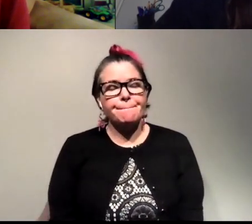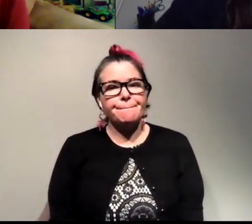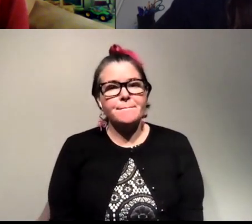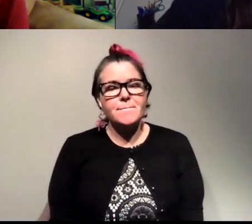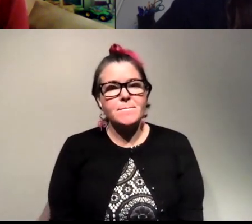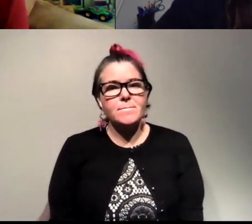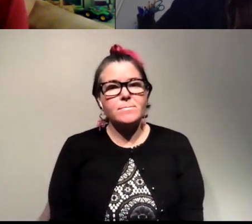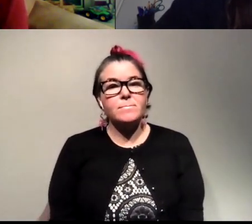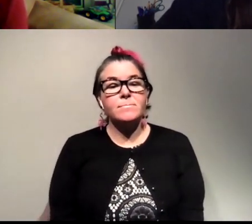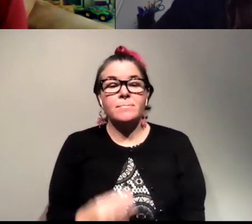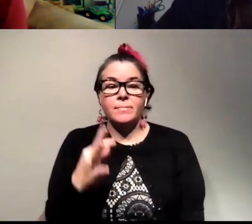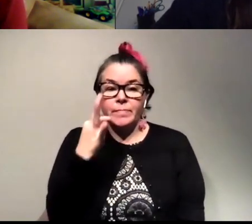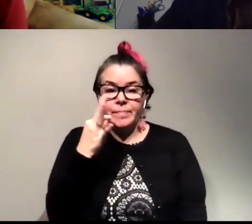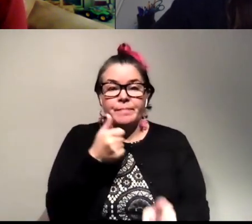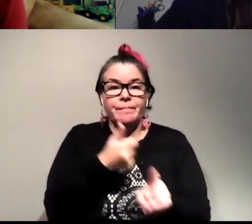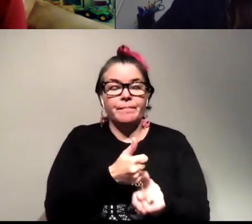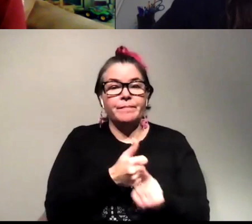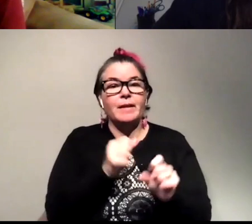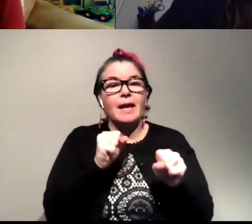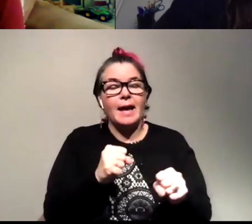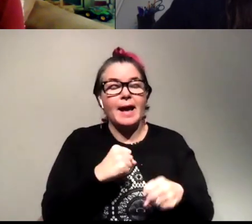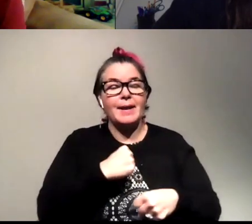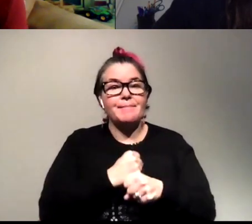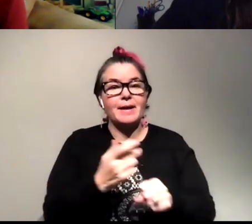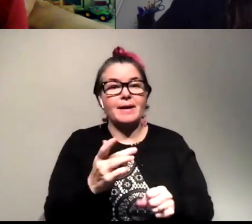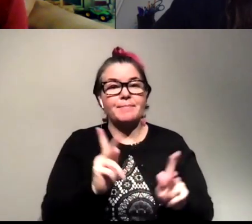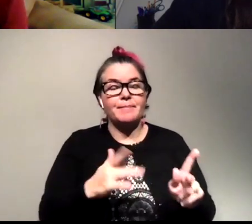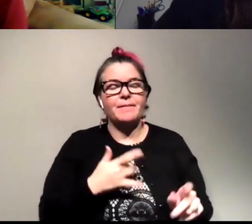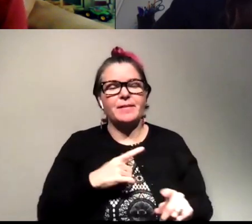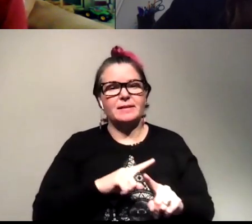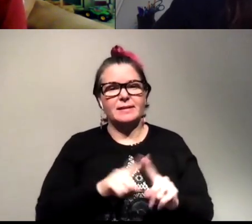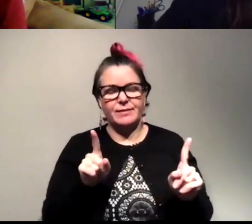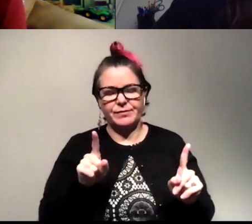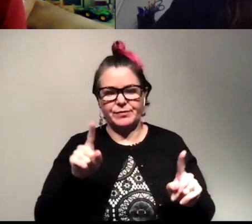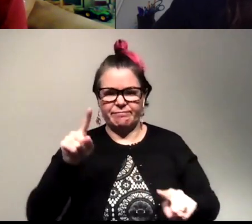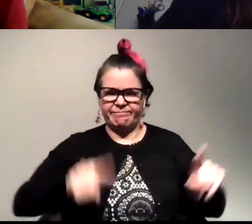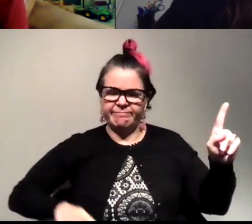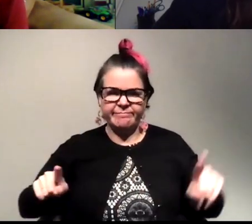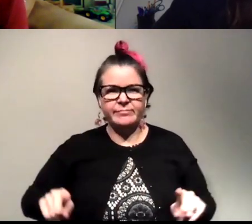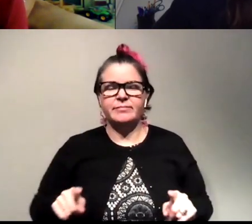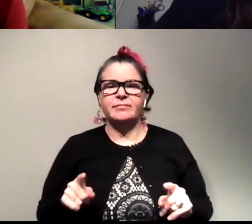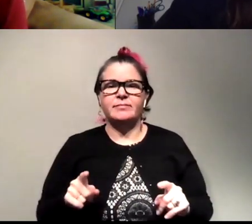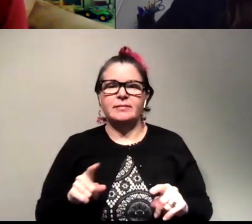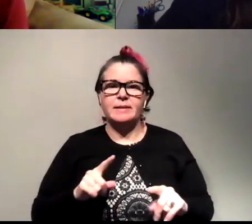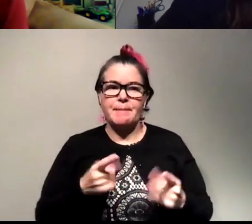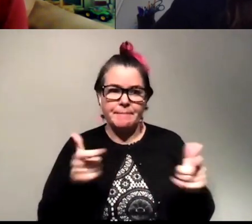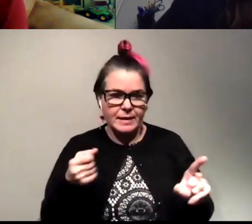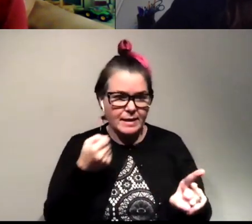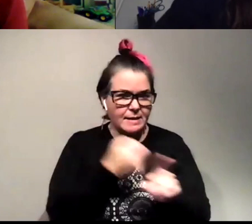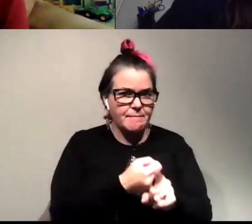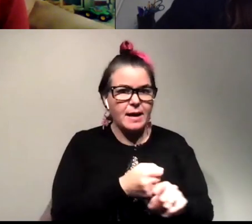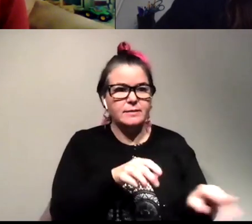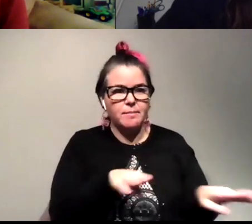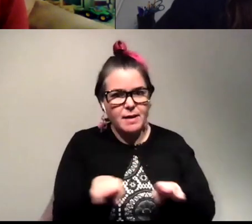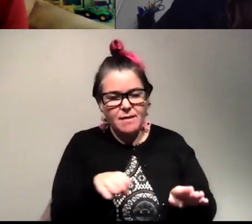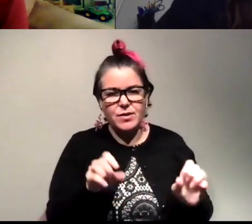because cannabis can make people feel very different, have very, big effects on